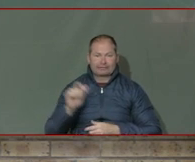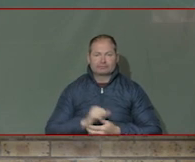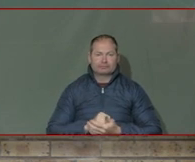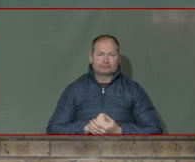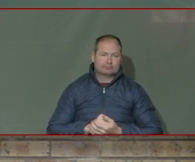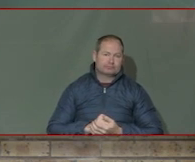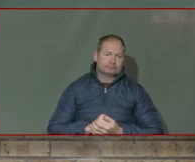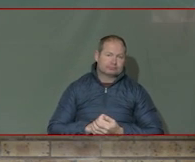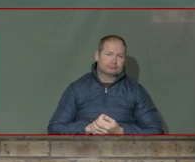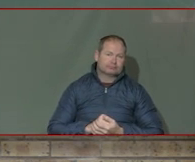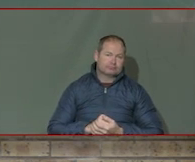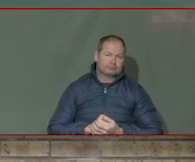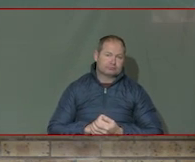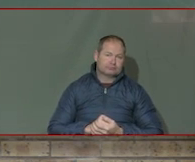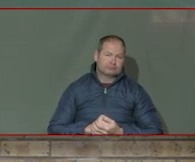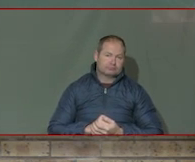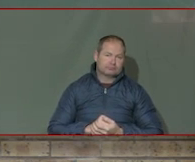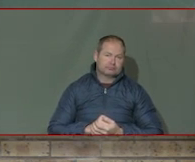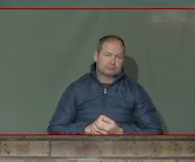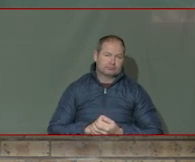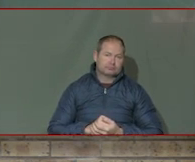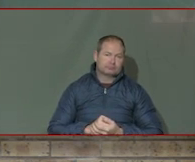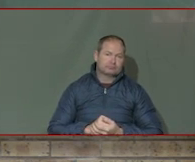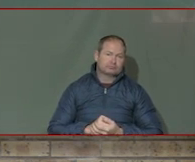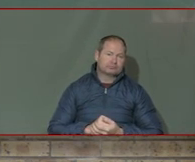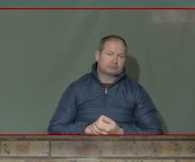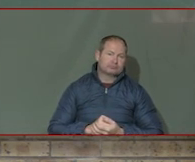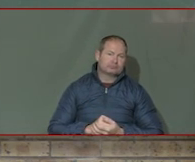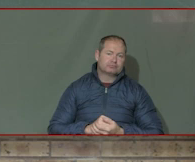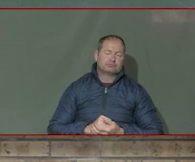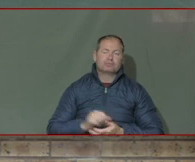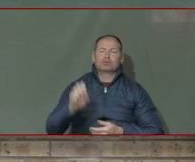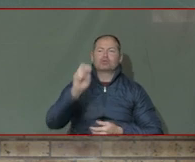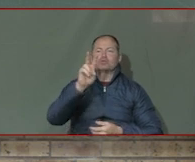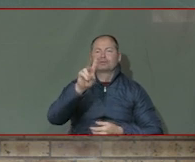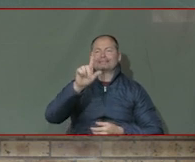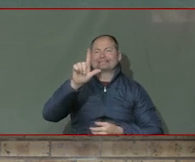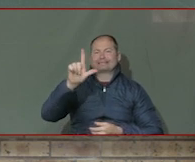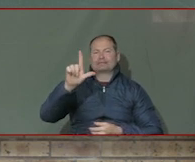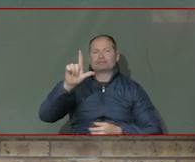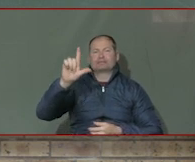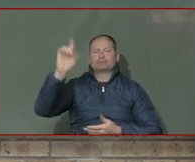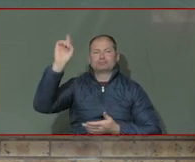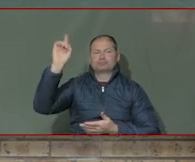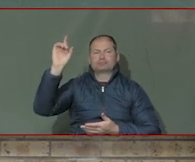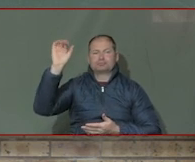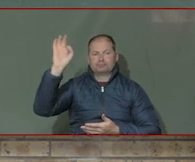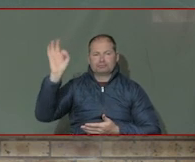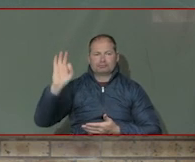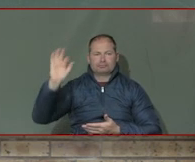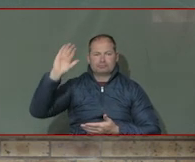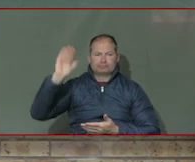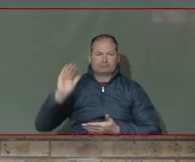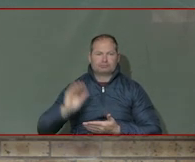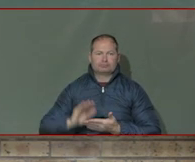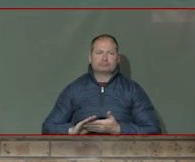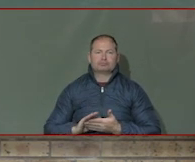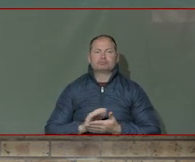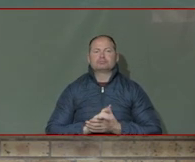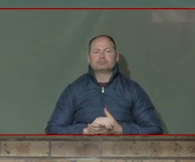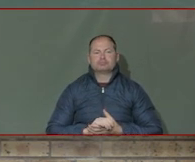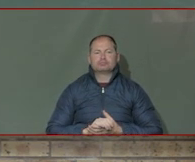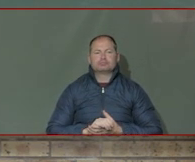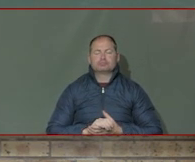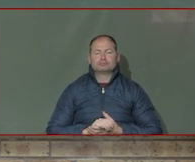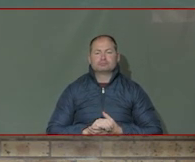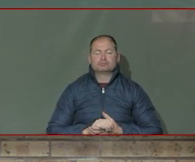All right, then often we will round it off. So it's a 27% decrease in the tree population. People, are